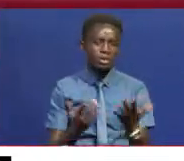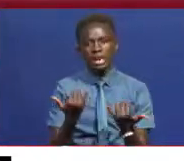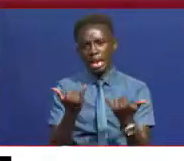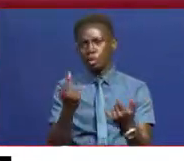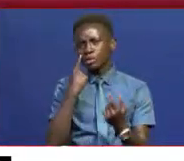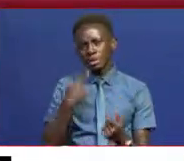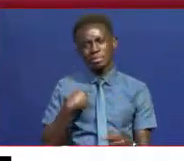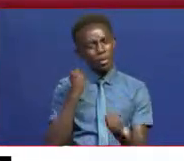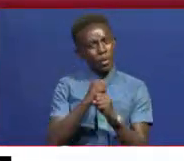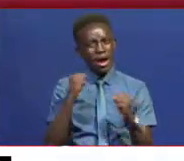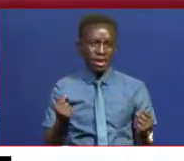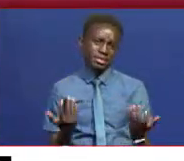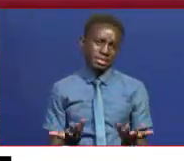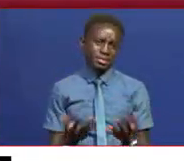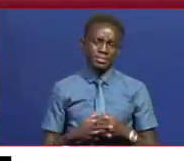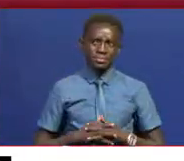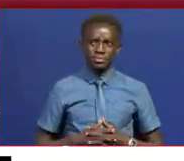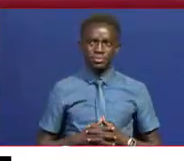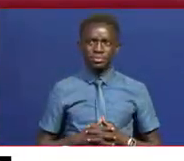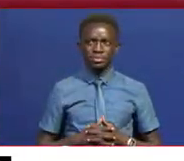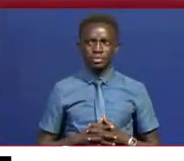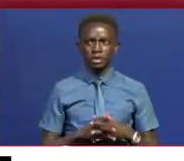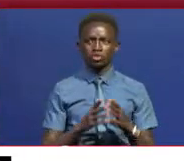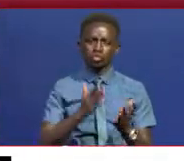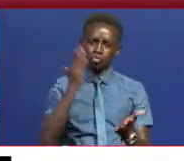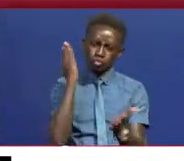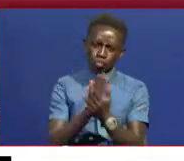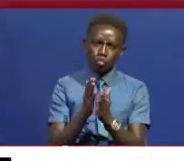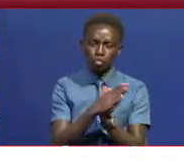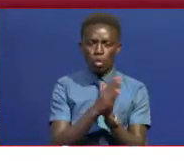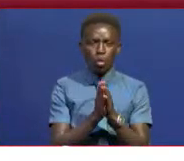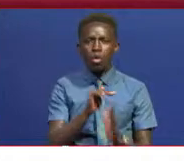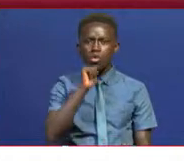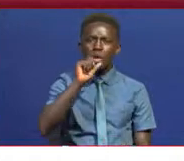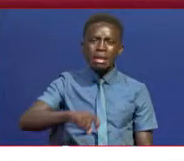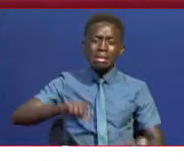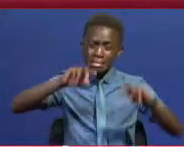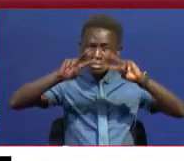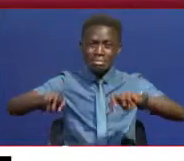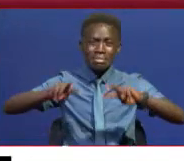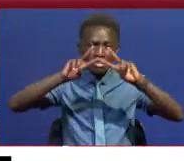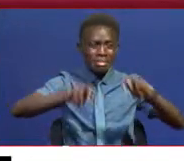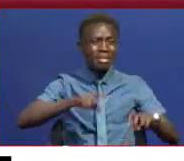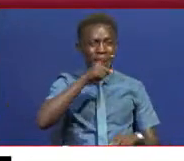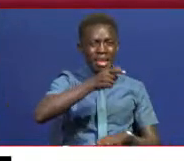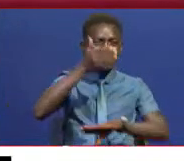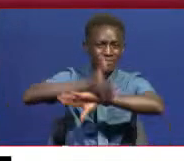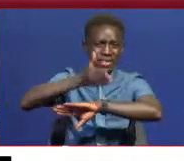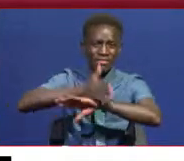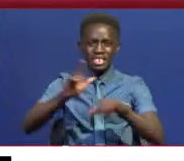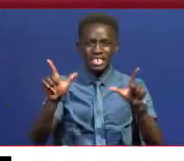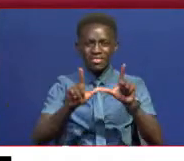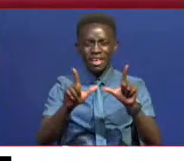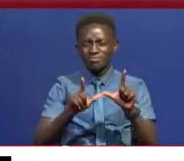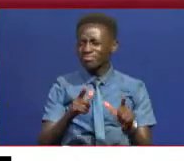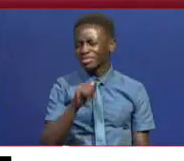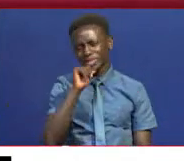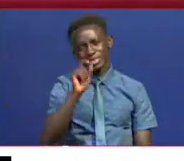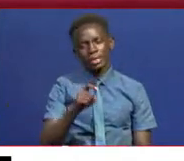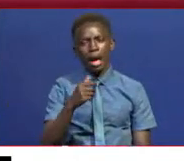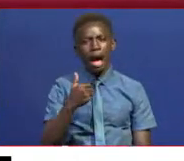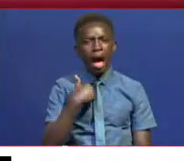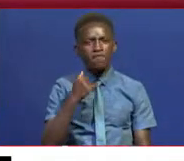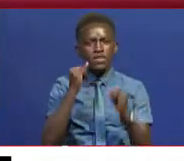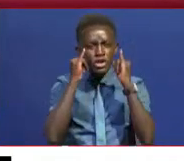beauty, there is no need now to look for these funny certificates. Kuna haja. We have come up with a very good program